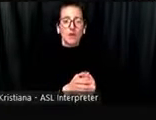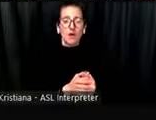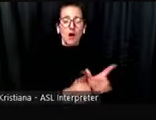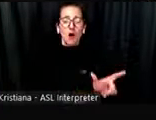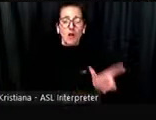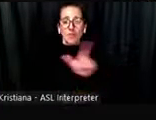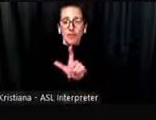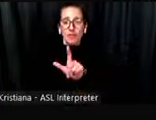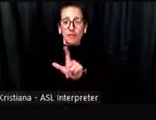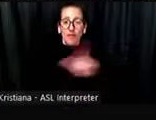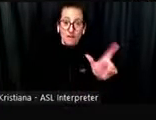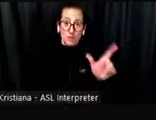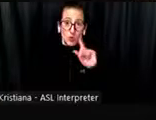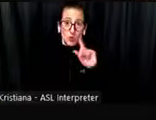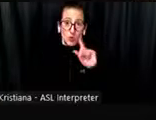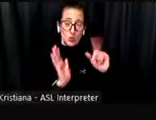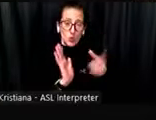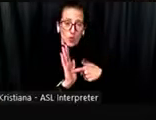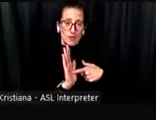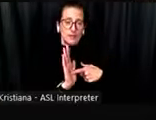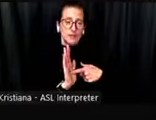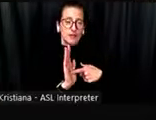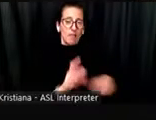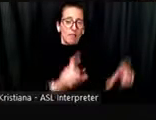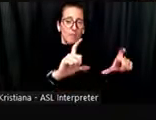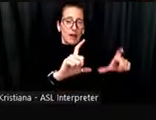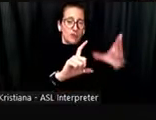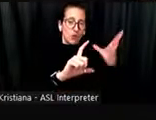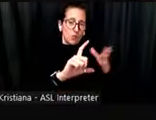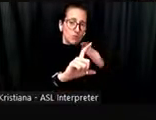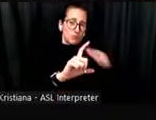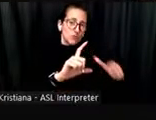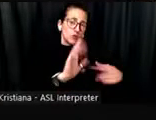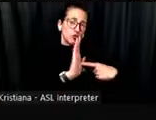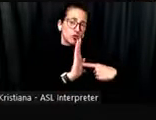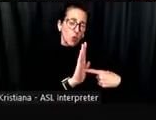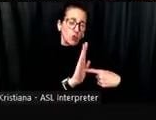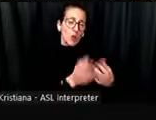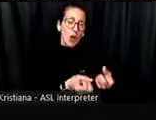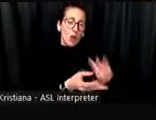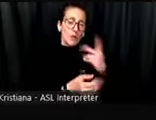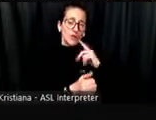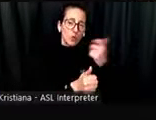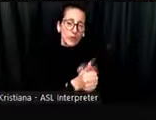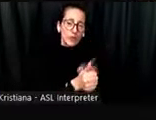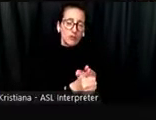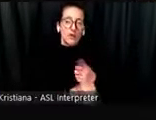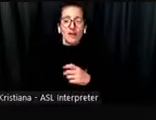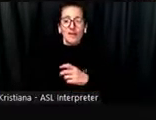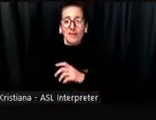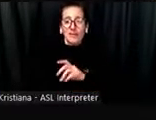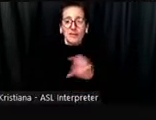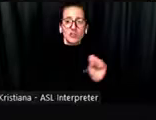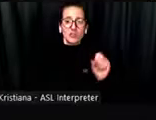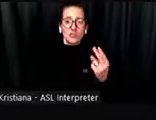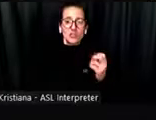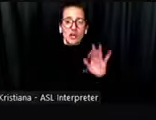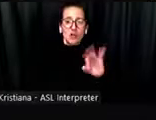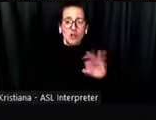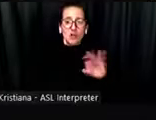chart actually breaks down the funding mix of that, starting with the sheriff's office being our largest portion of the public safety and justice